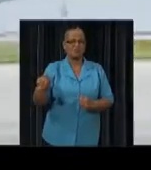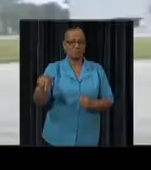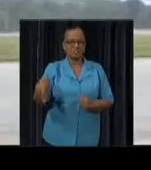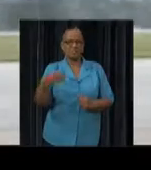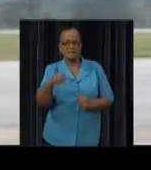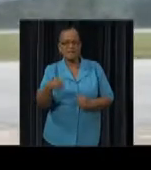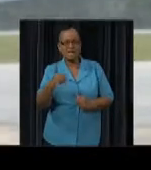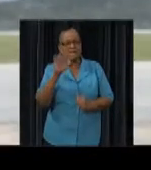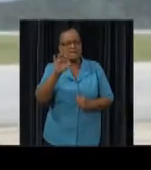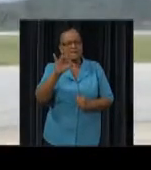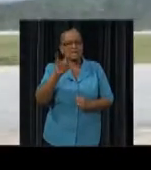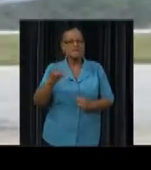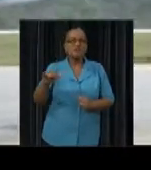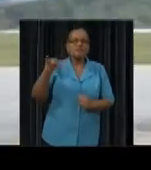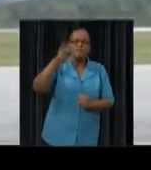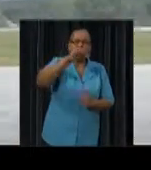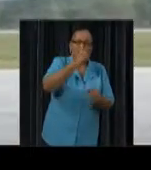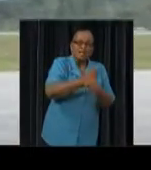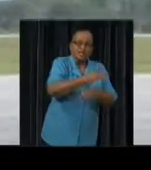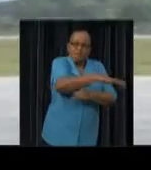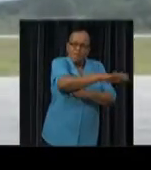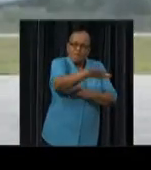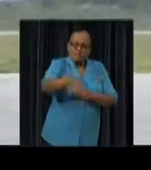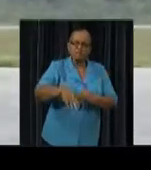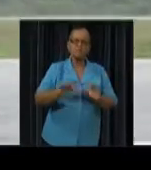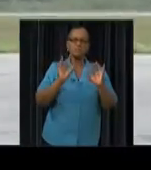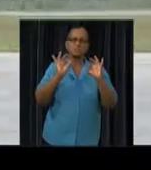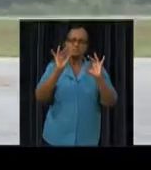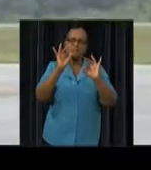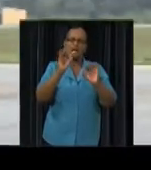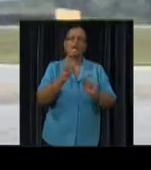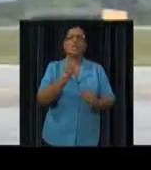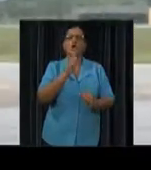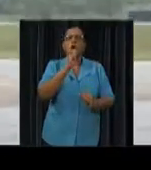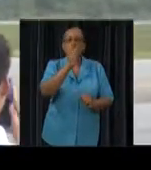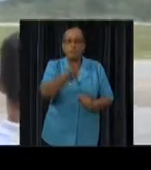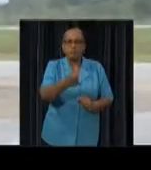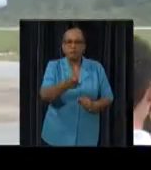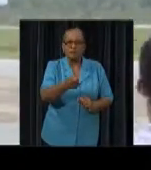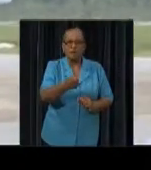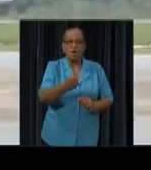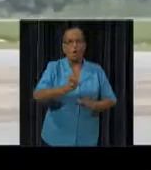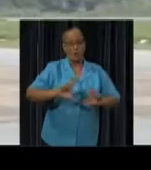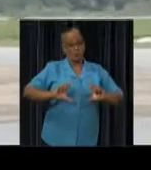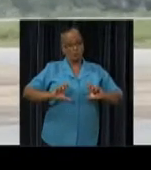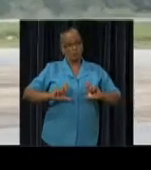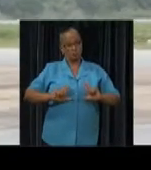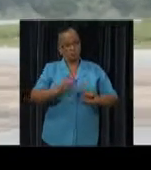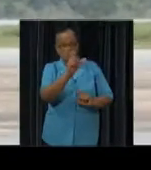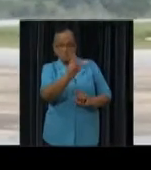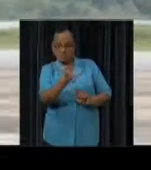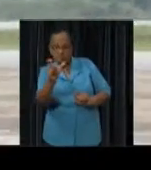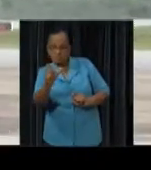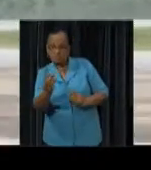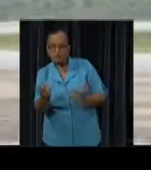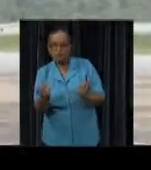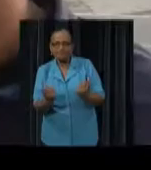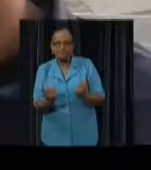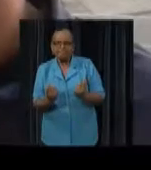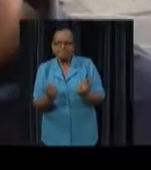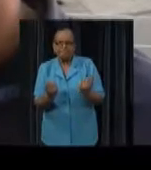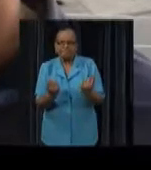said that the airline will receive a special mission from the government and that is to